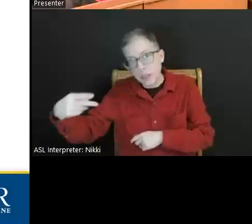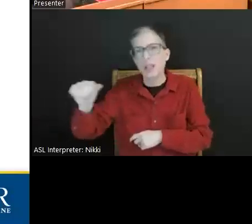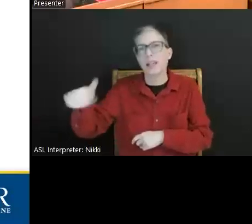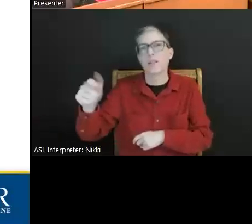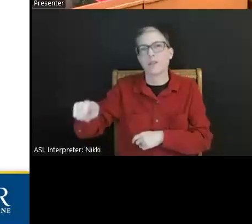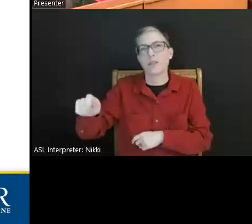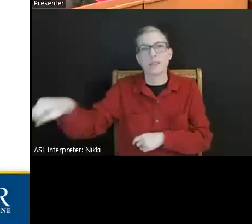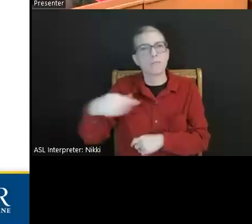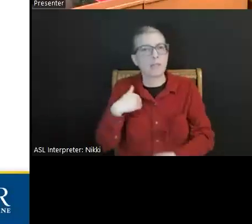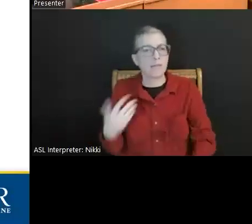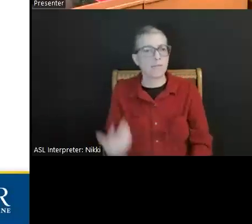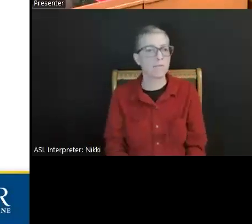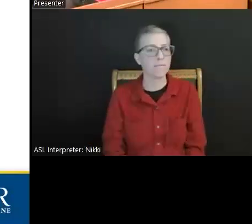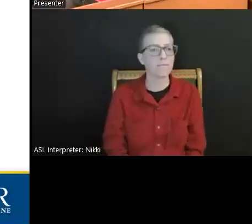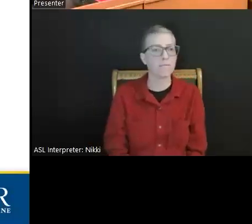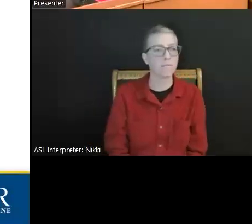have.